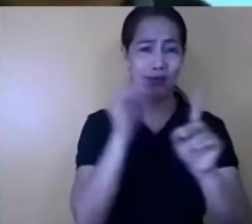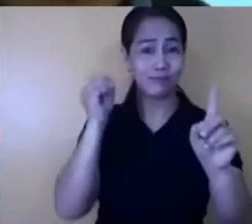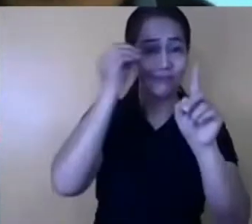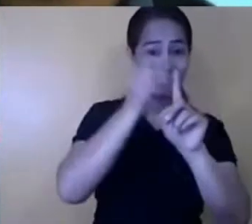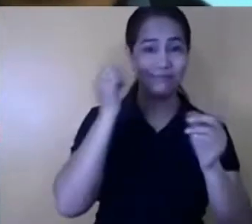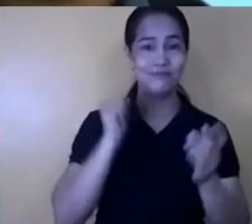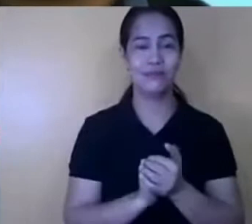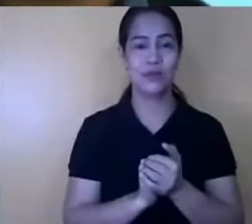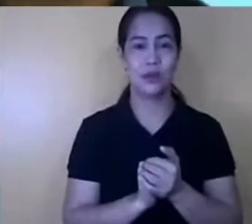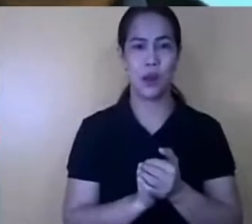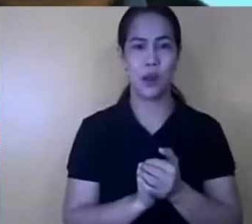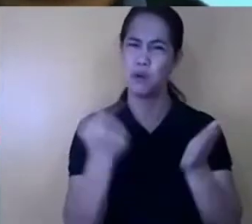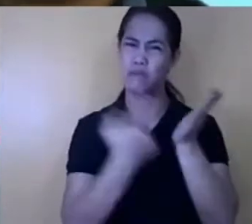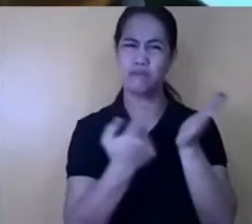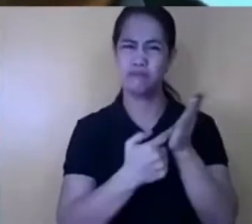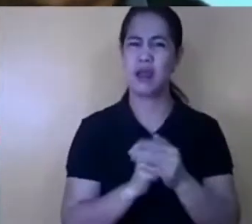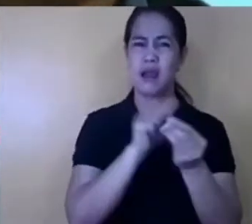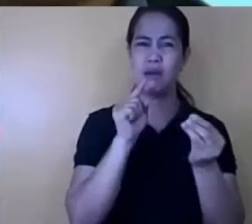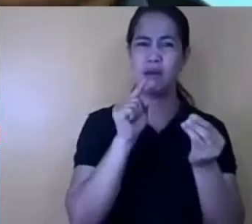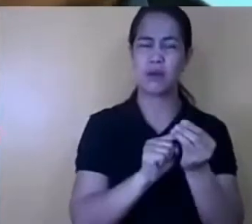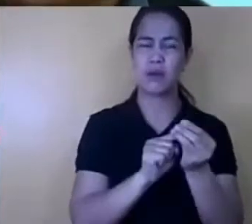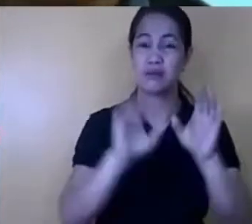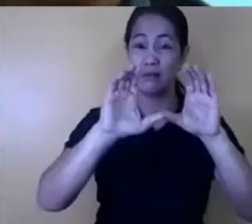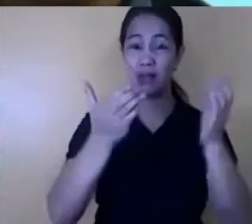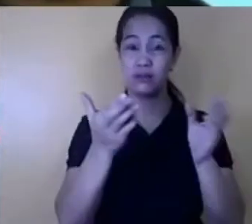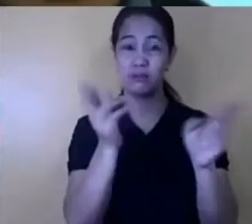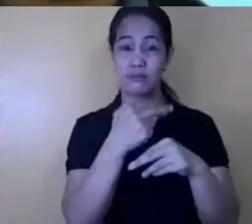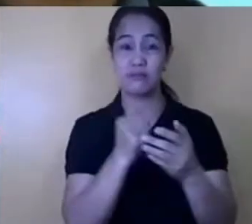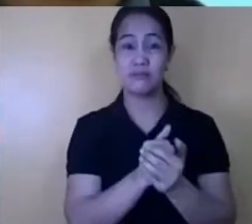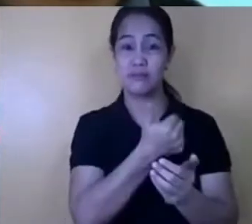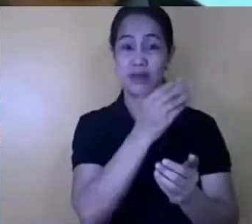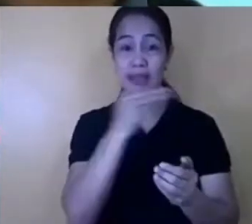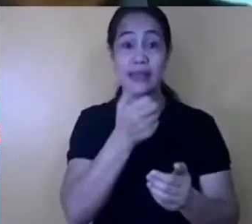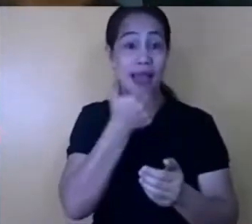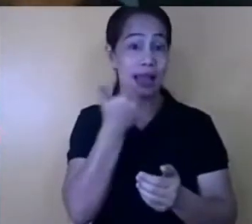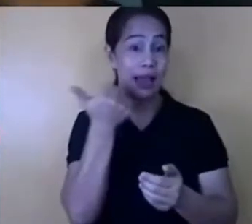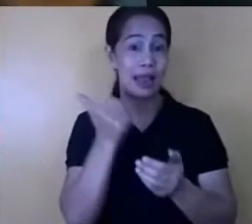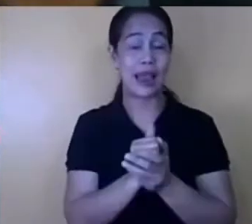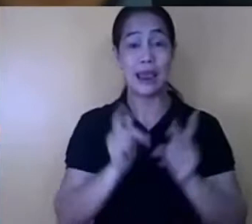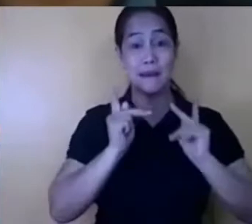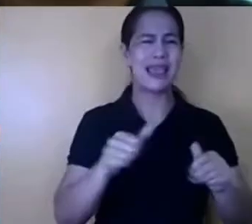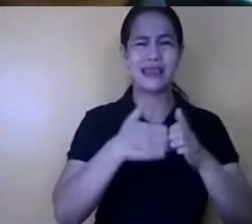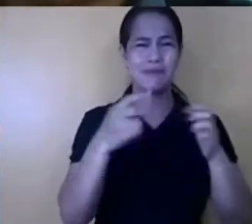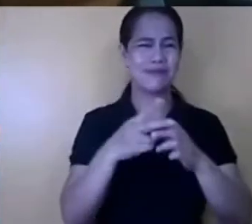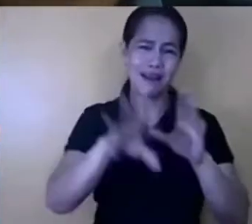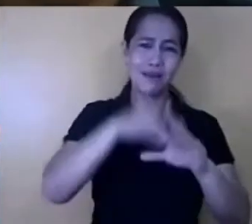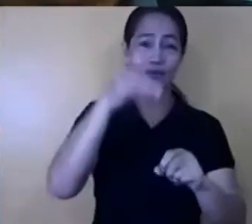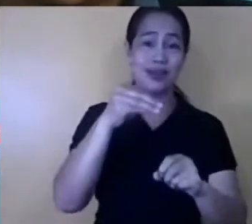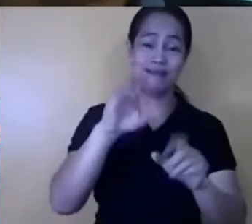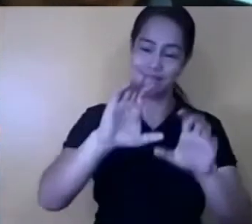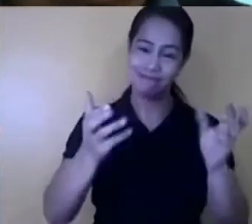talk about learning environment, this is the classroom and other physical learning areas, even outside the classroom. For